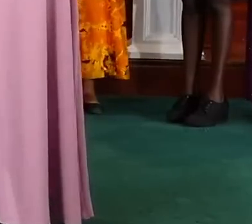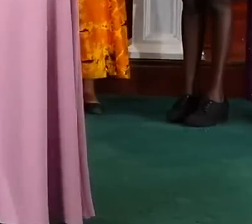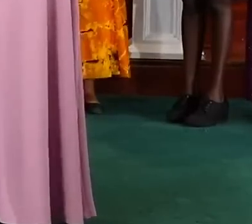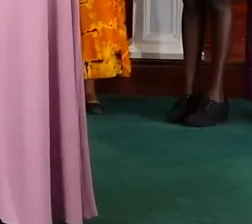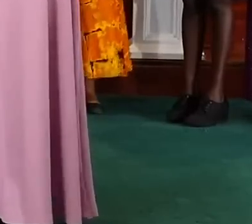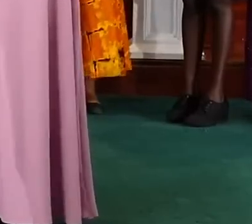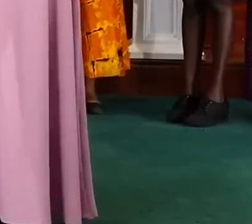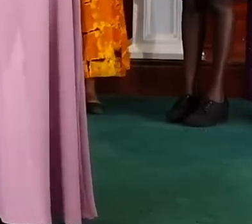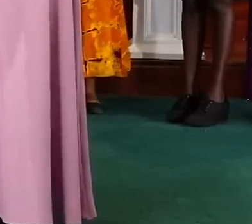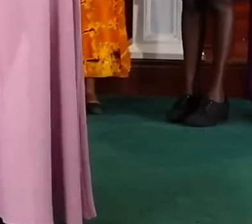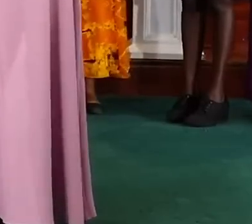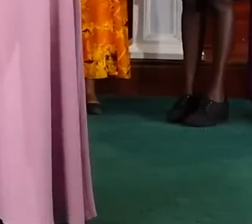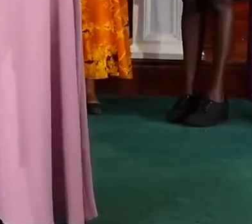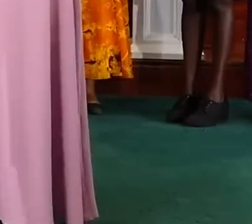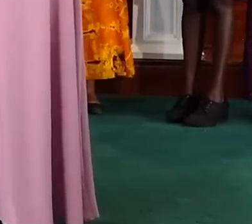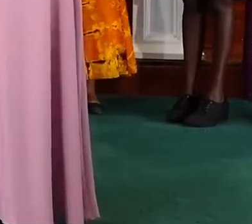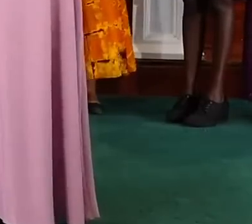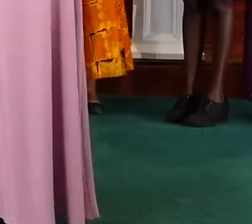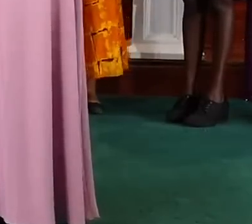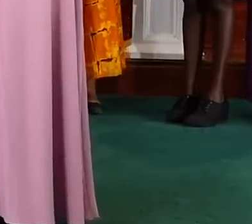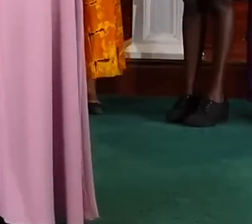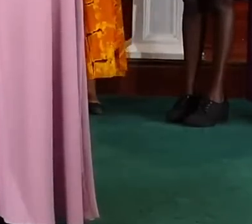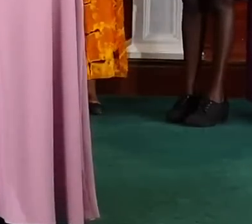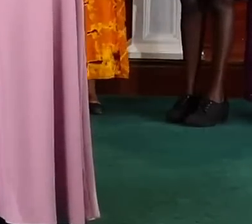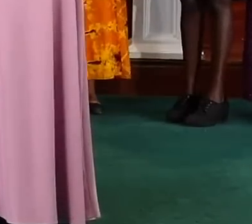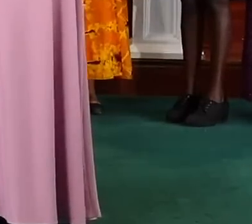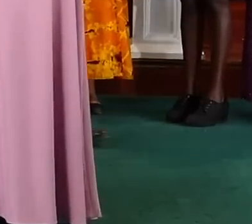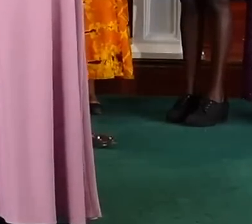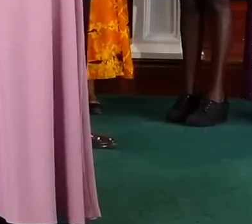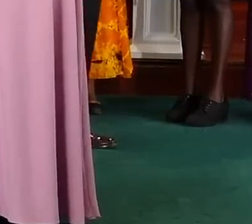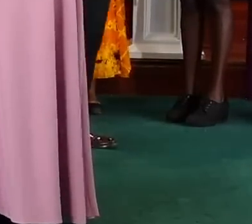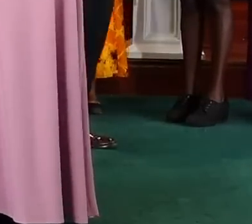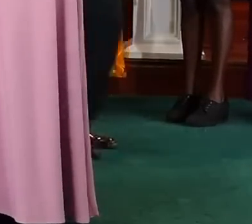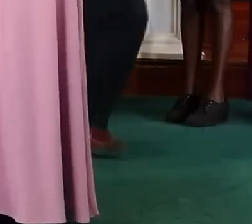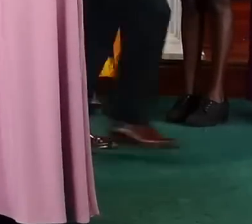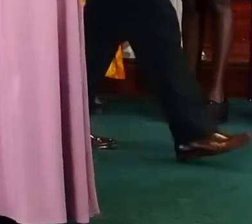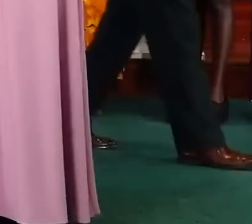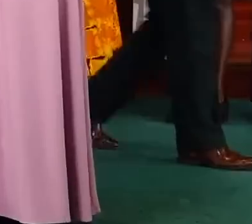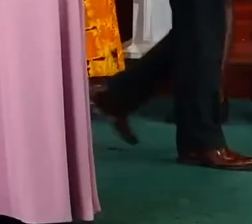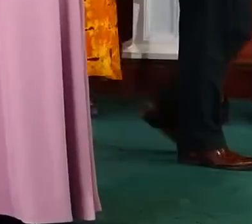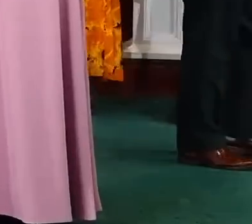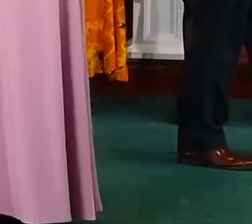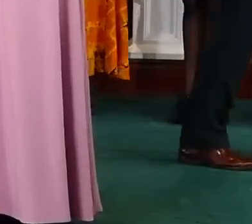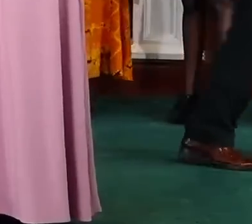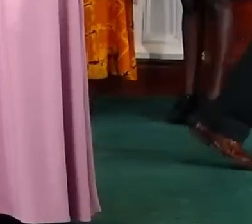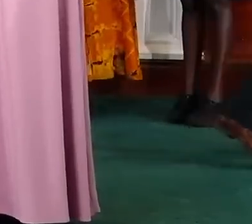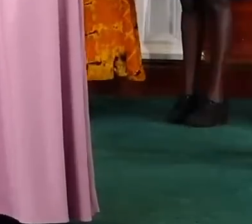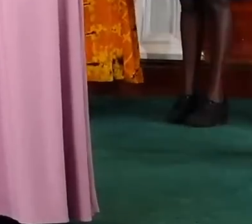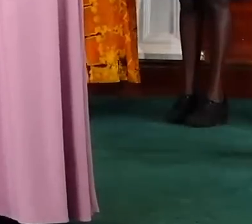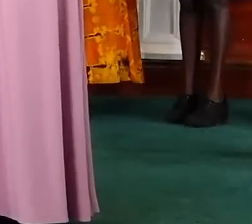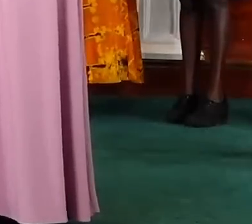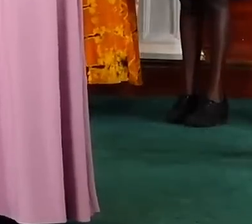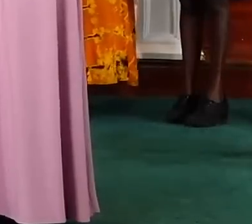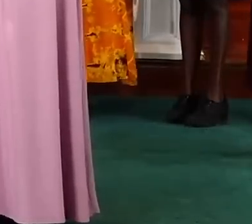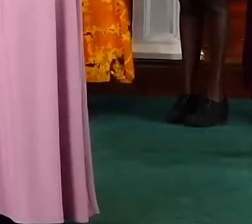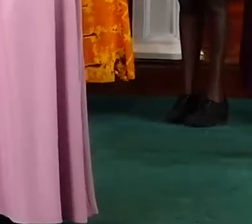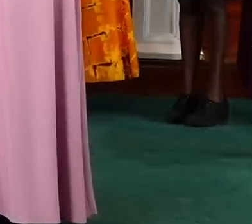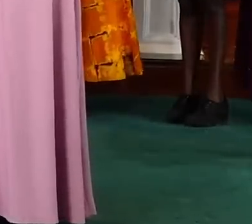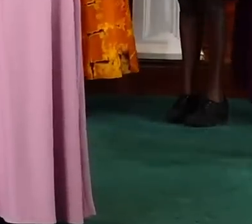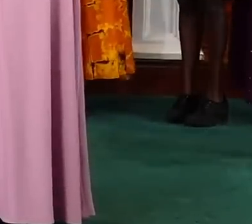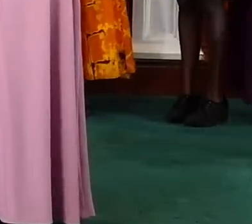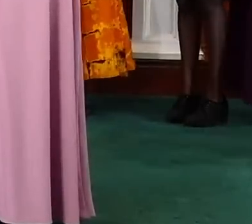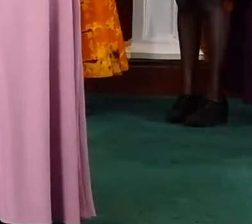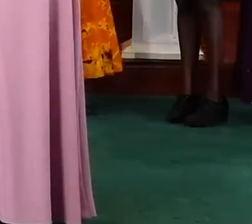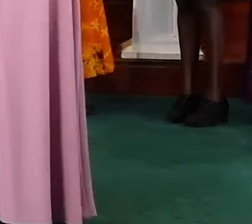you. You're coming. God bless you. You're coming. God bless you. You're coming. This is the day of decision. Come.